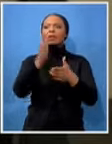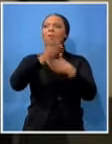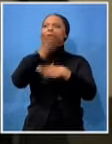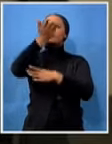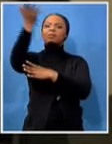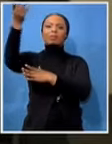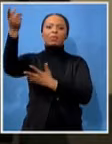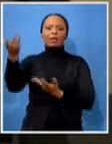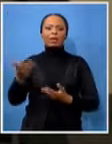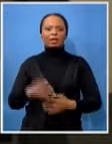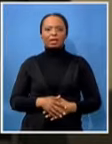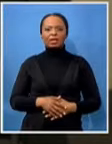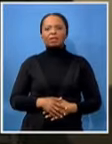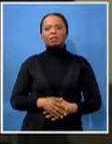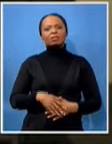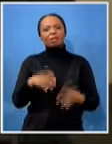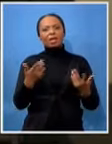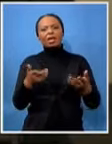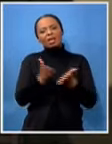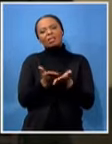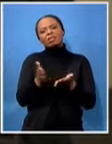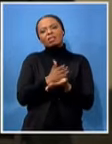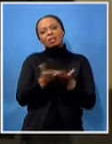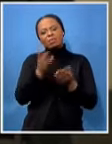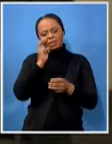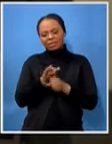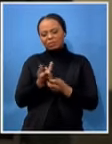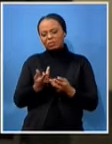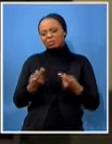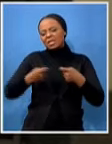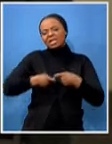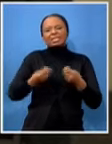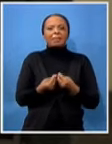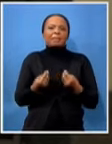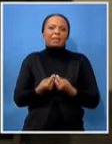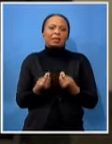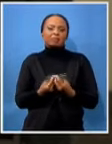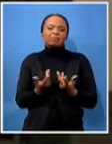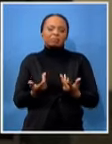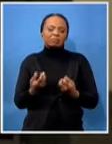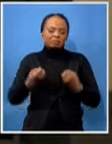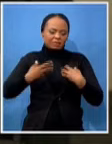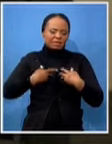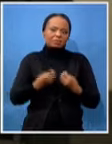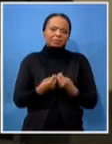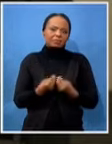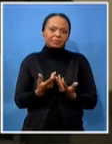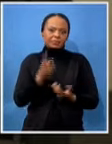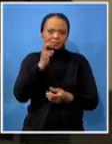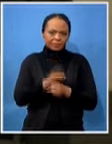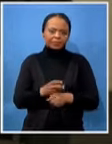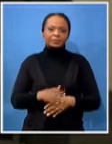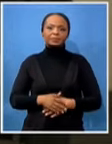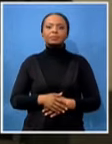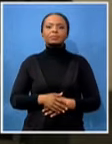of the experience. So that's fine. But for those who are not employed somewhere